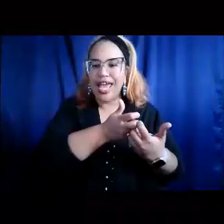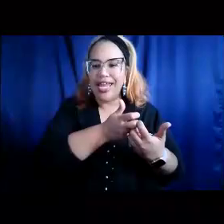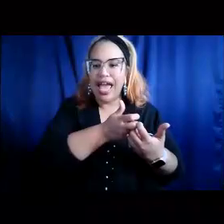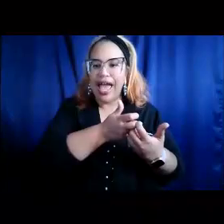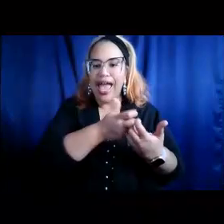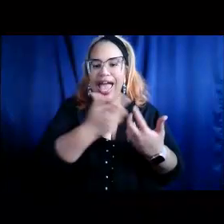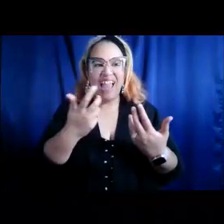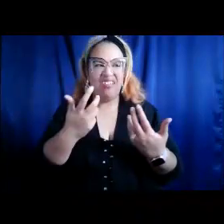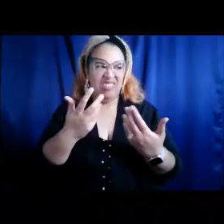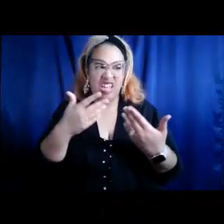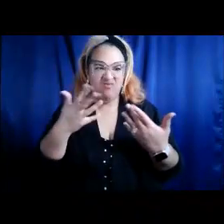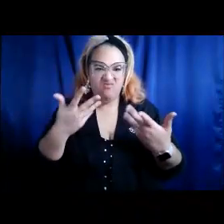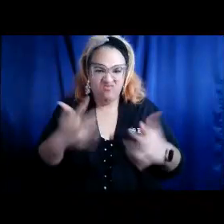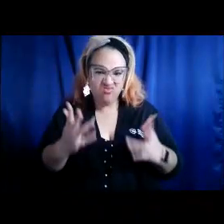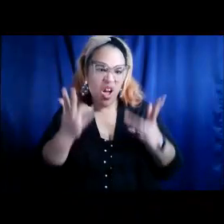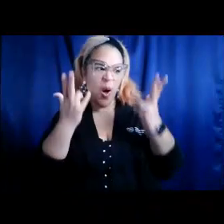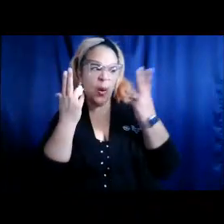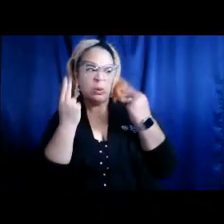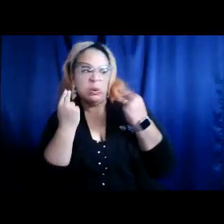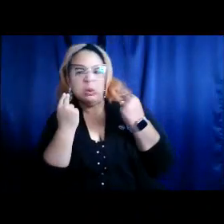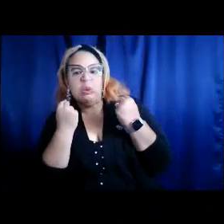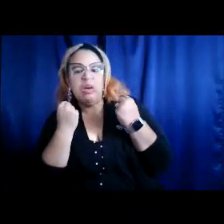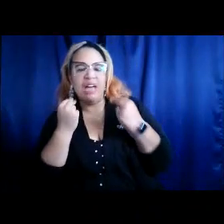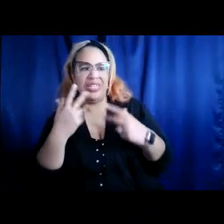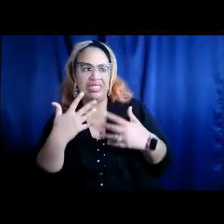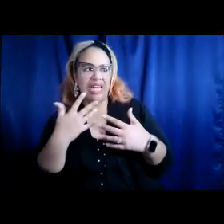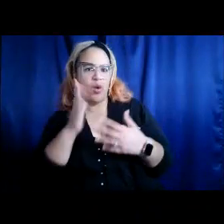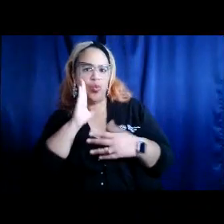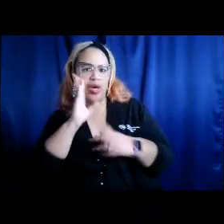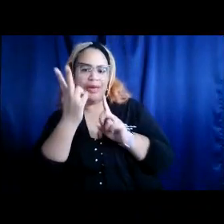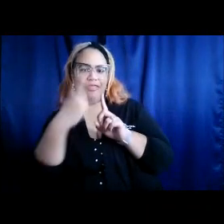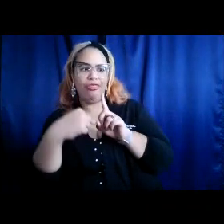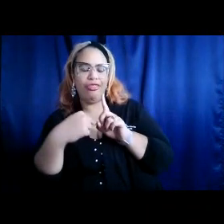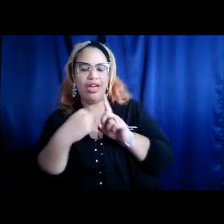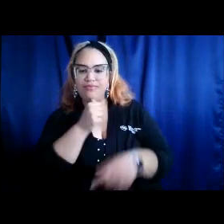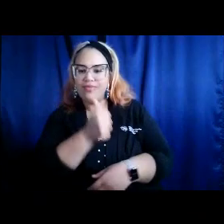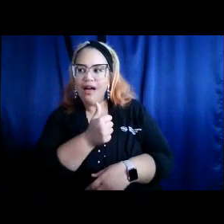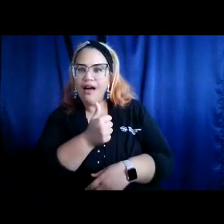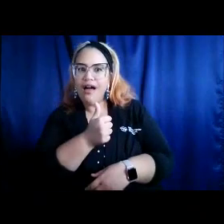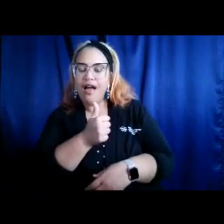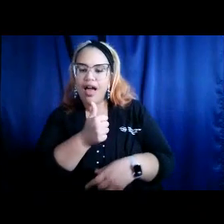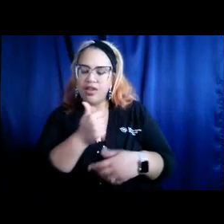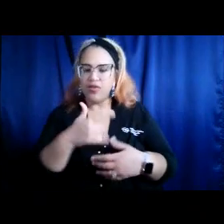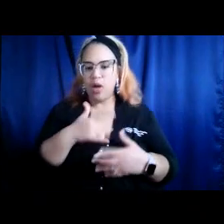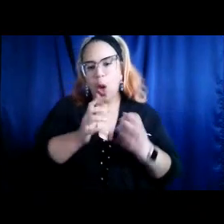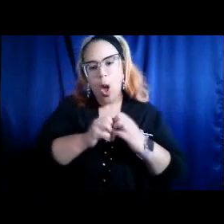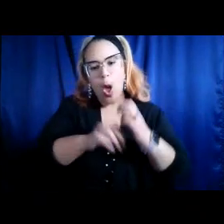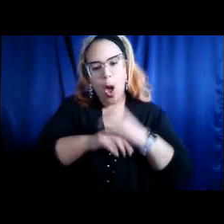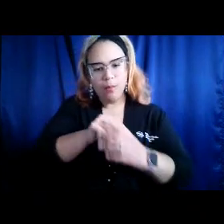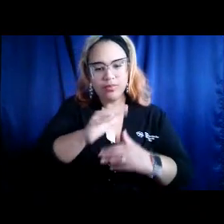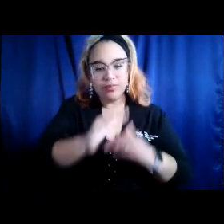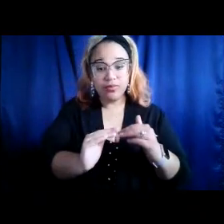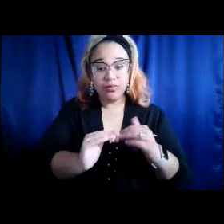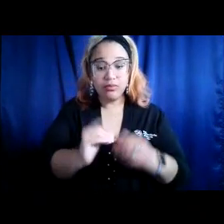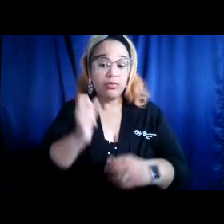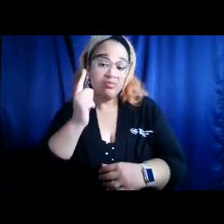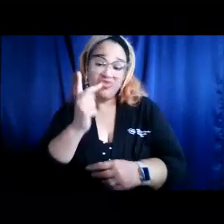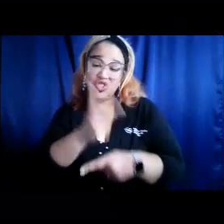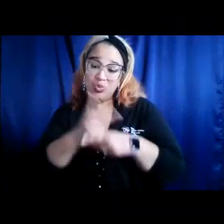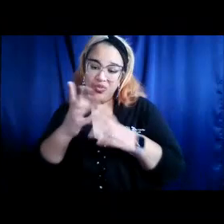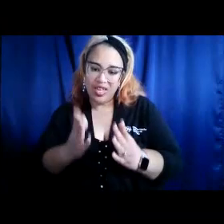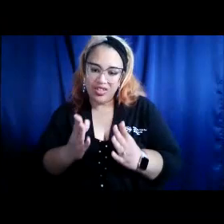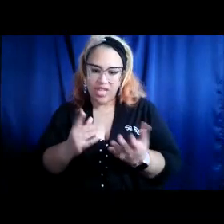supervisors recognize individual strengths, encourage open communication, and provide consistent, respectful support. Now,